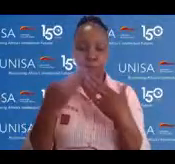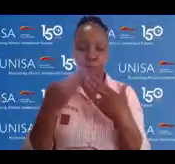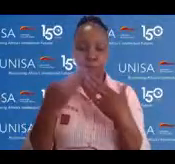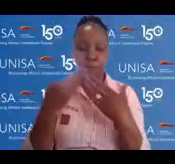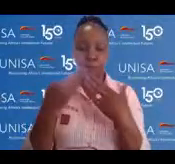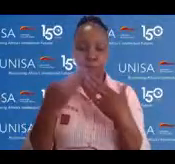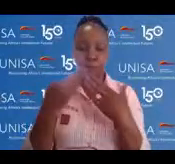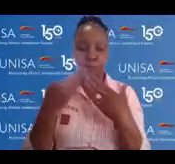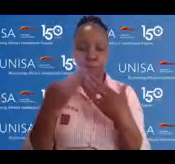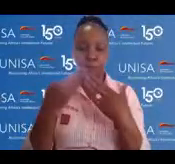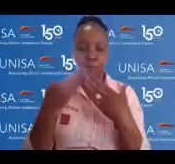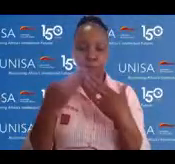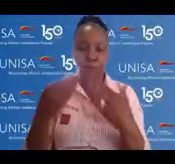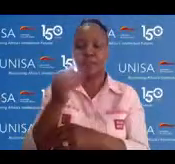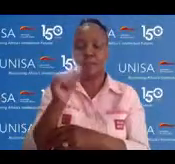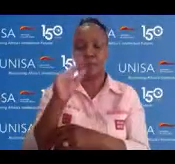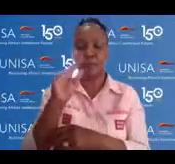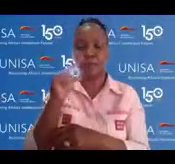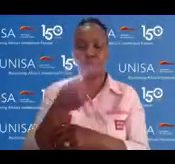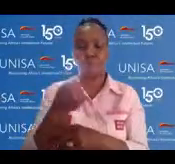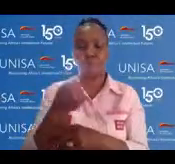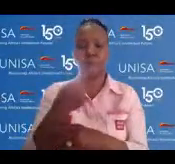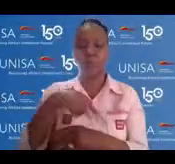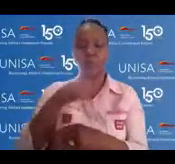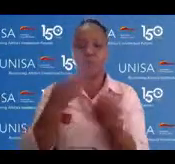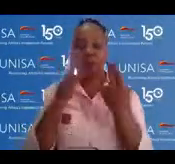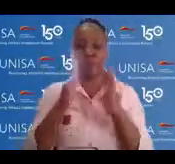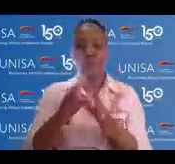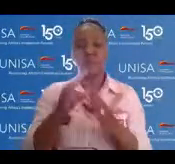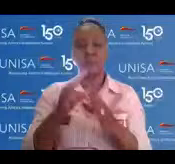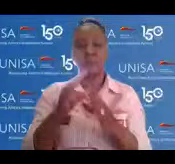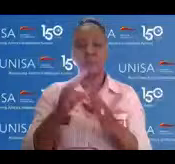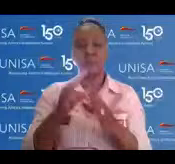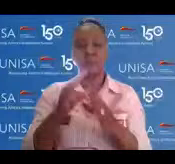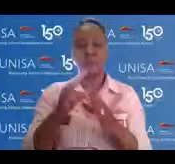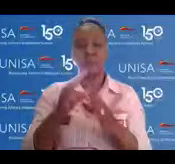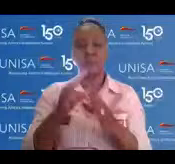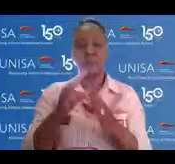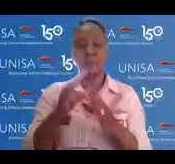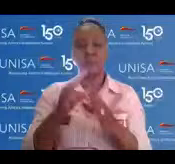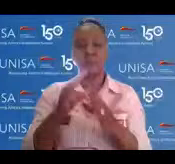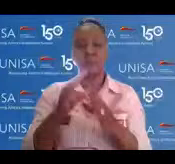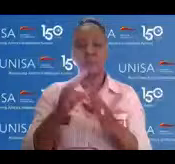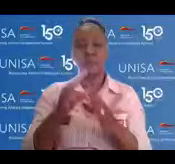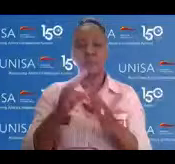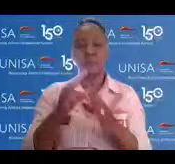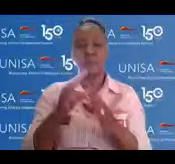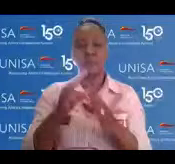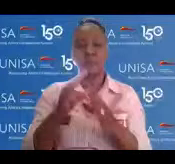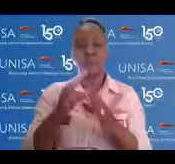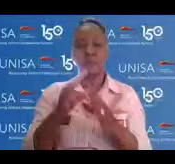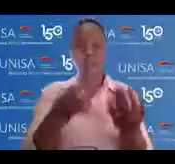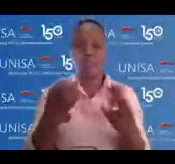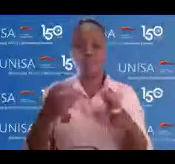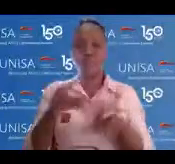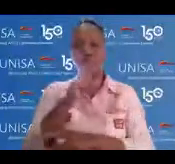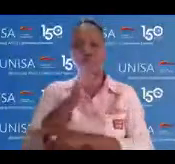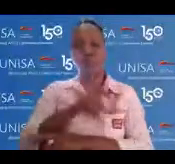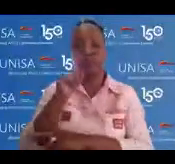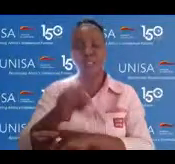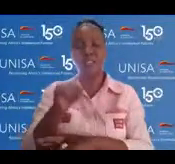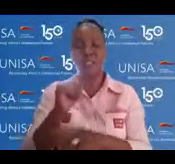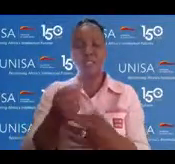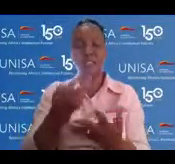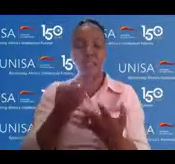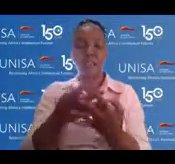and also walking our students through how to find the proctoring tool that will be used on the exam timetable. So that